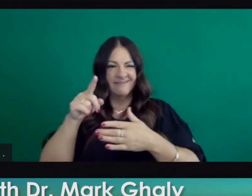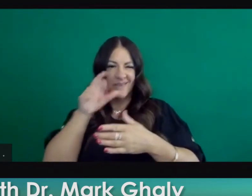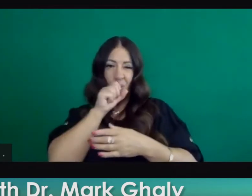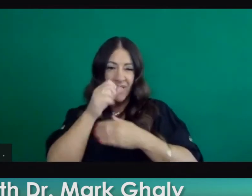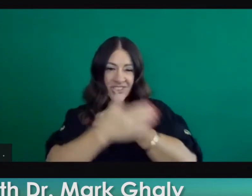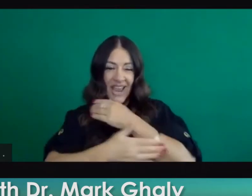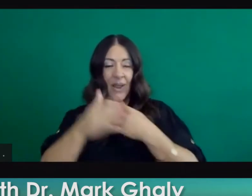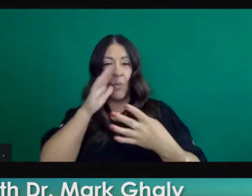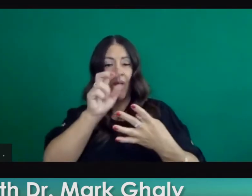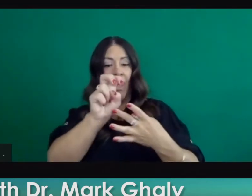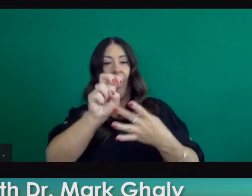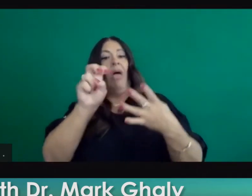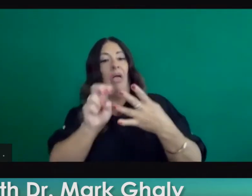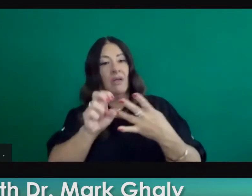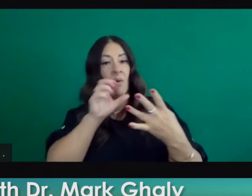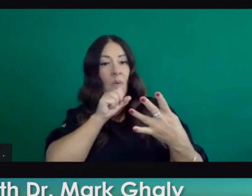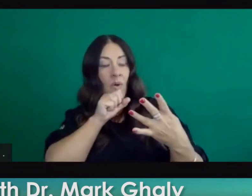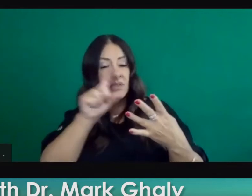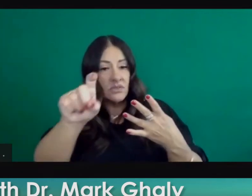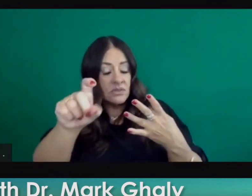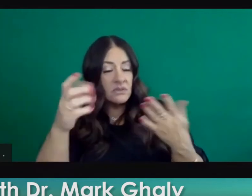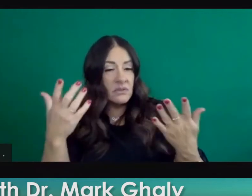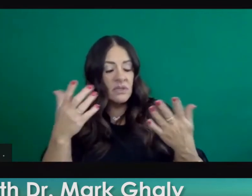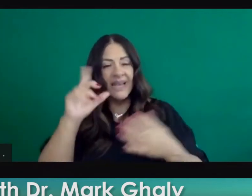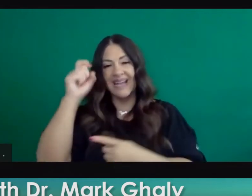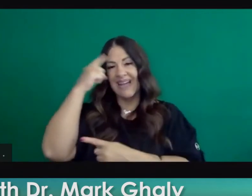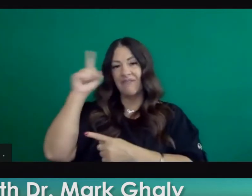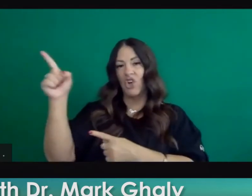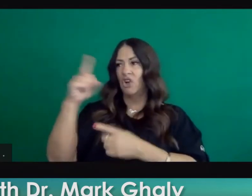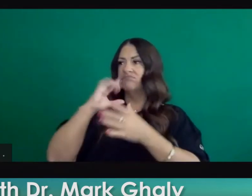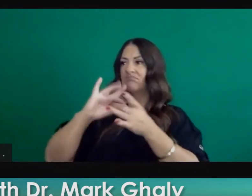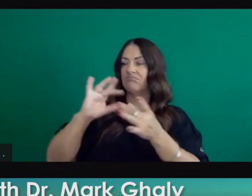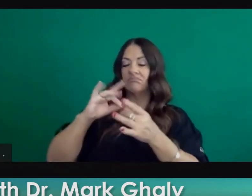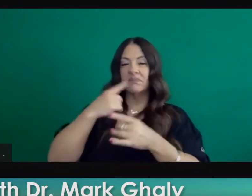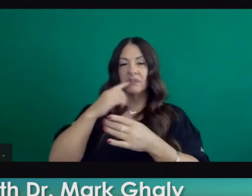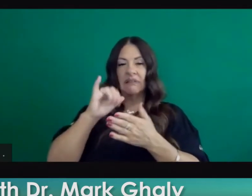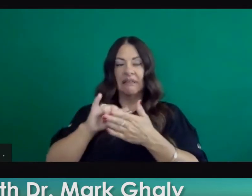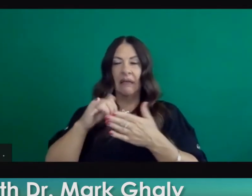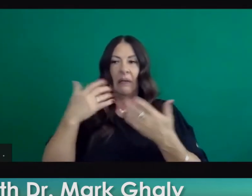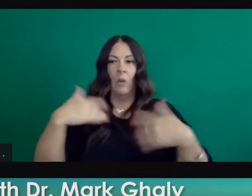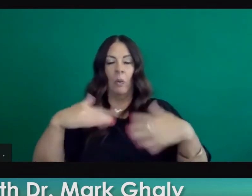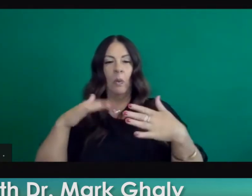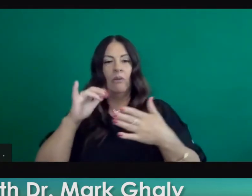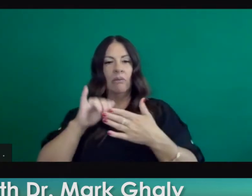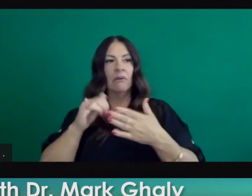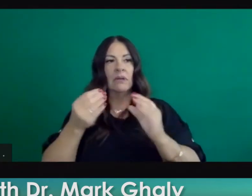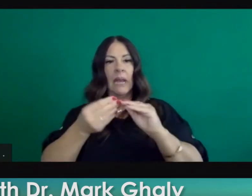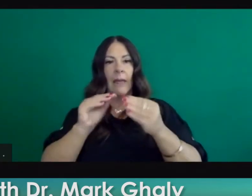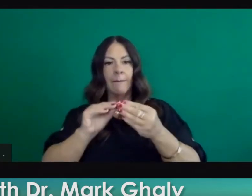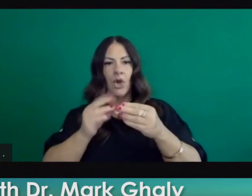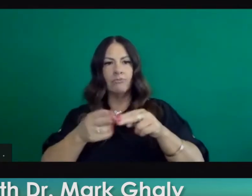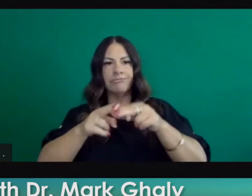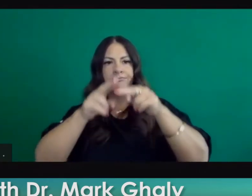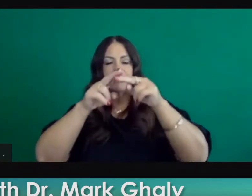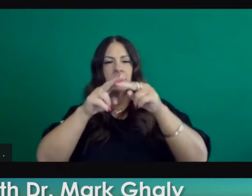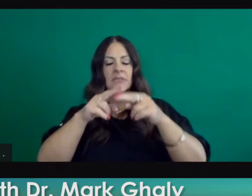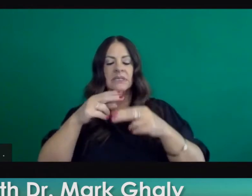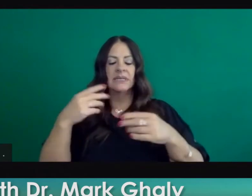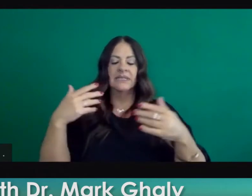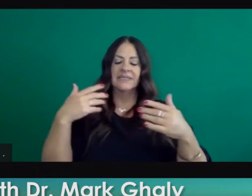as you had mentioned yesterday, the governor has mentioned yesterday, cases are starting to increase and there's a fear of a second wave in the